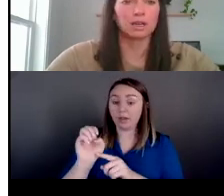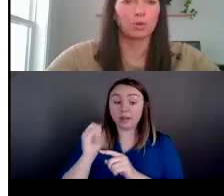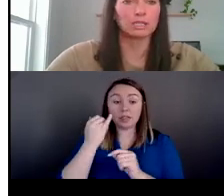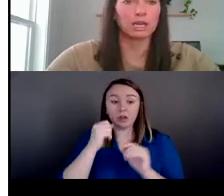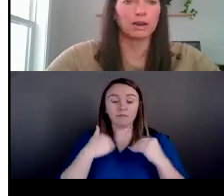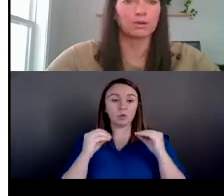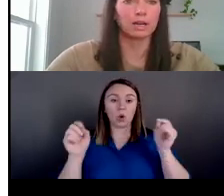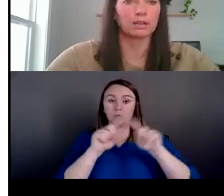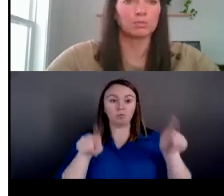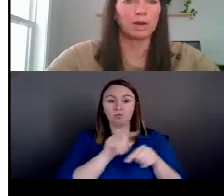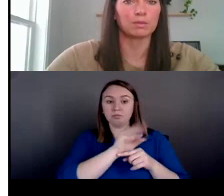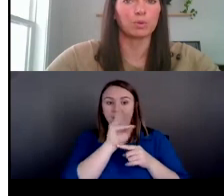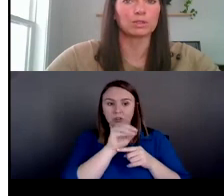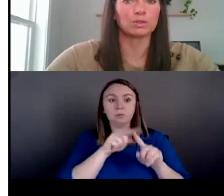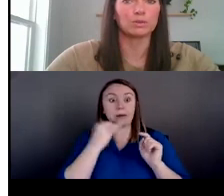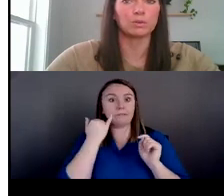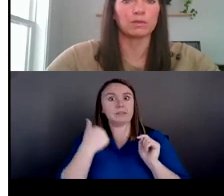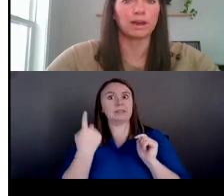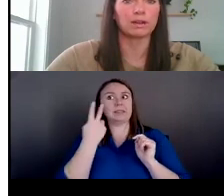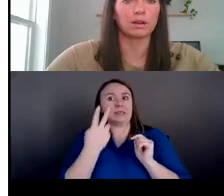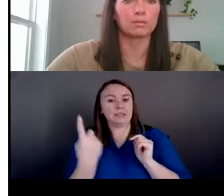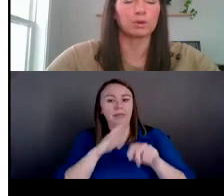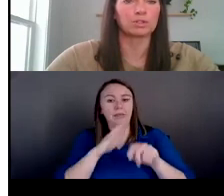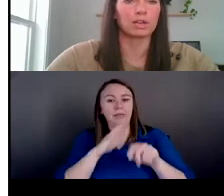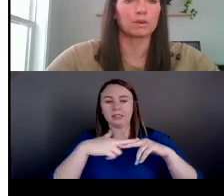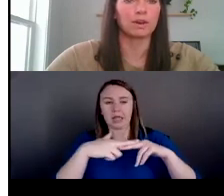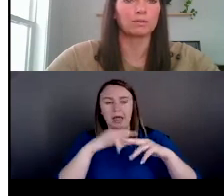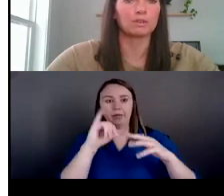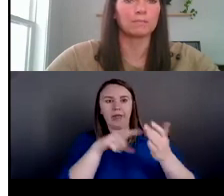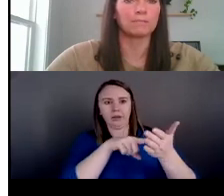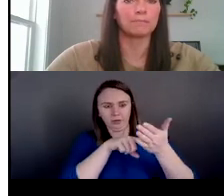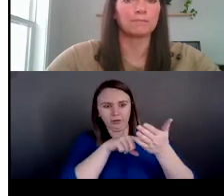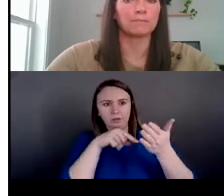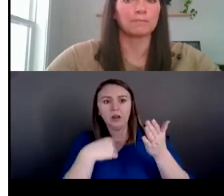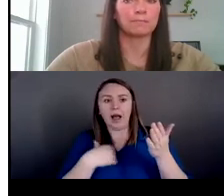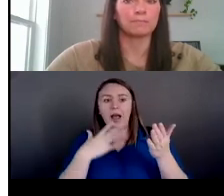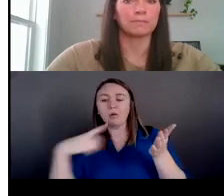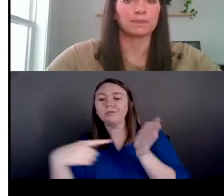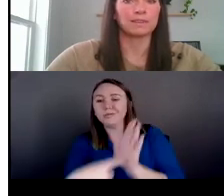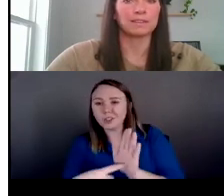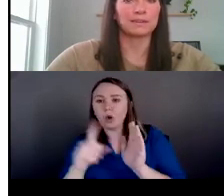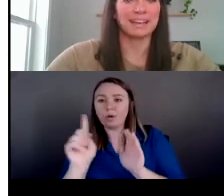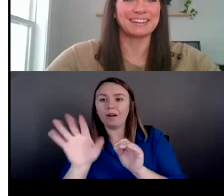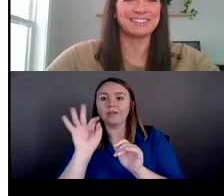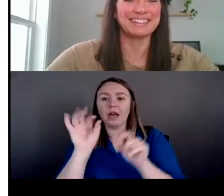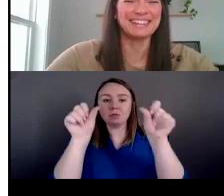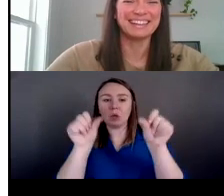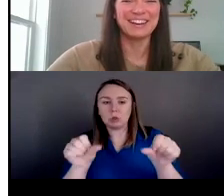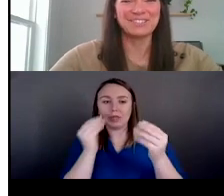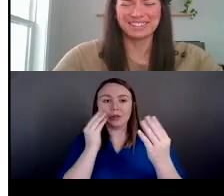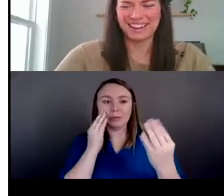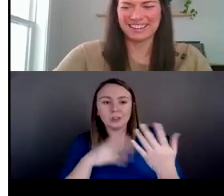slides that points that out, I can point to where that poster can be found. Excellent. Thank you for taking it.